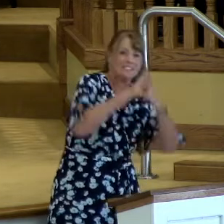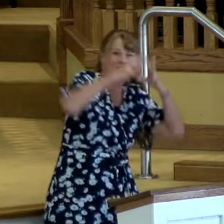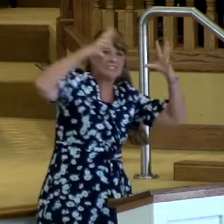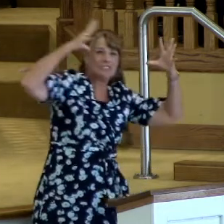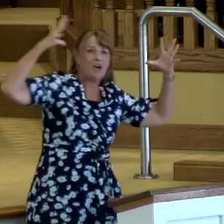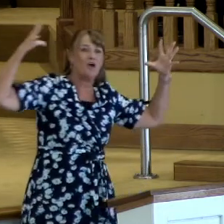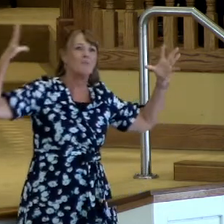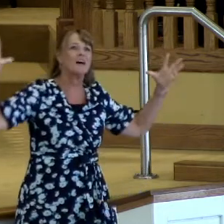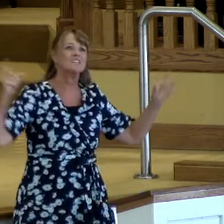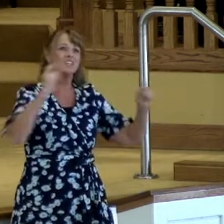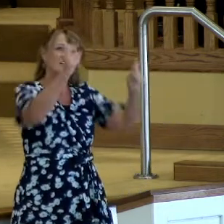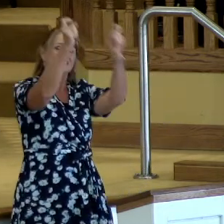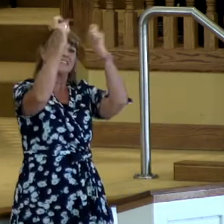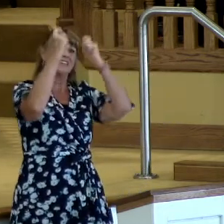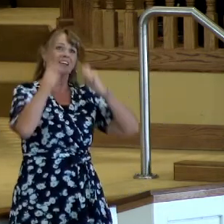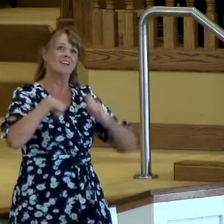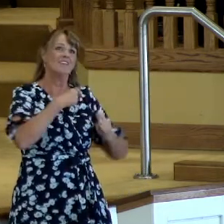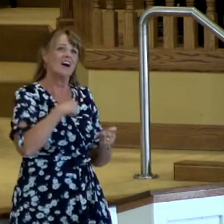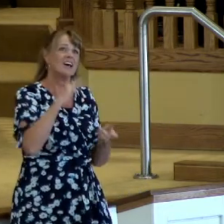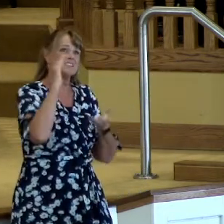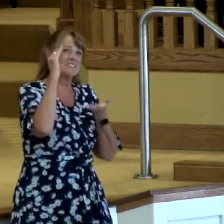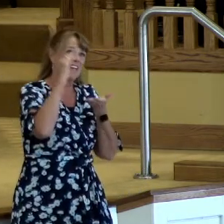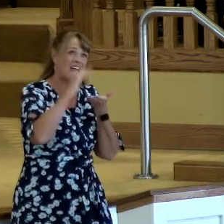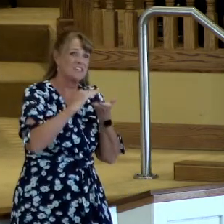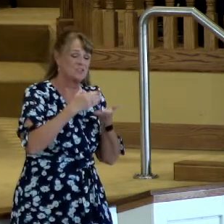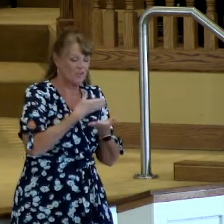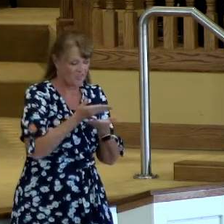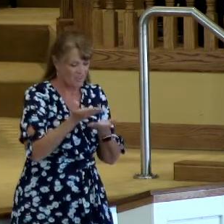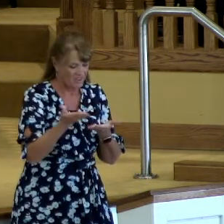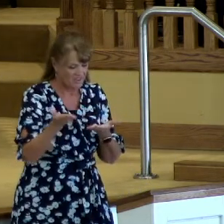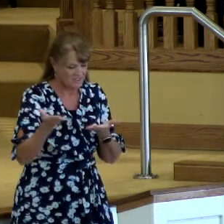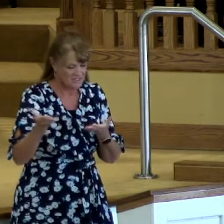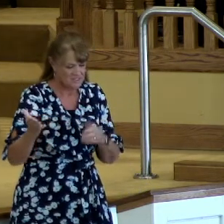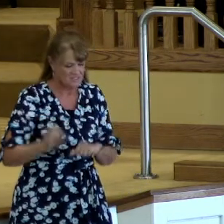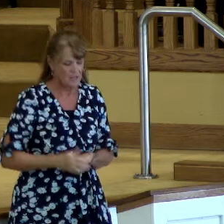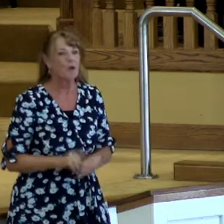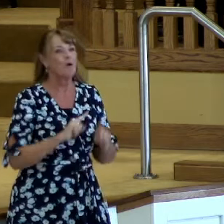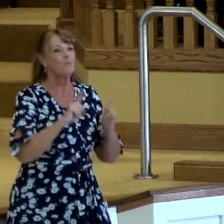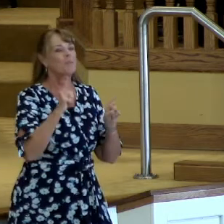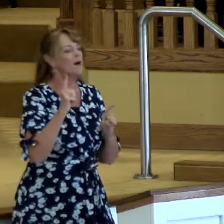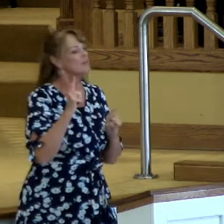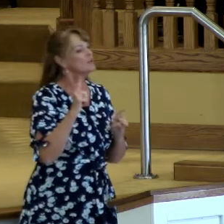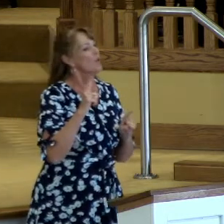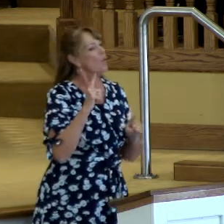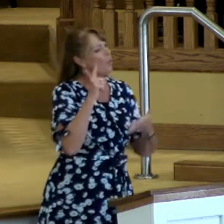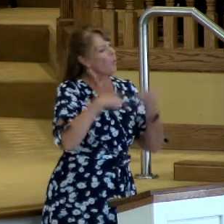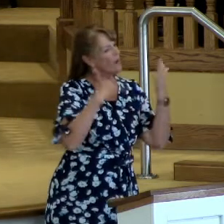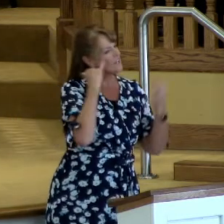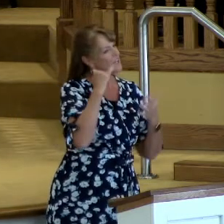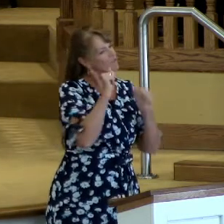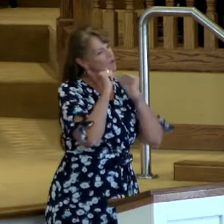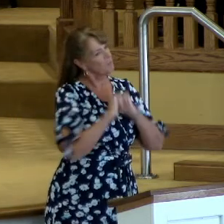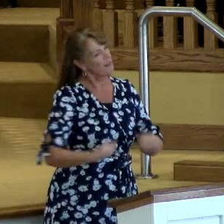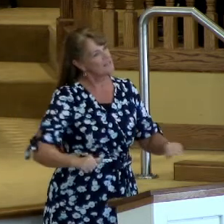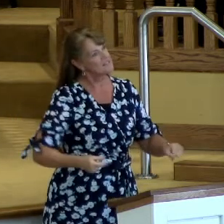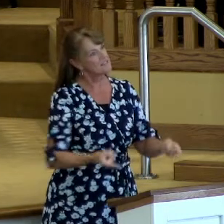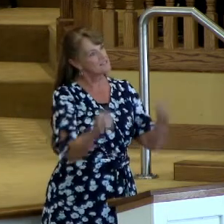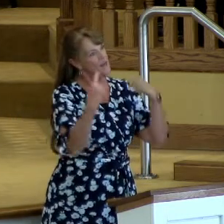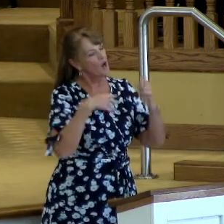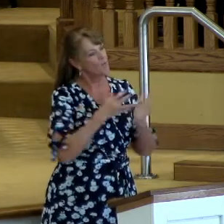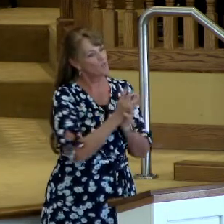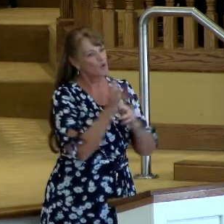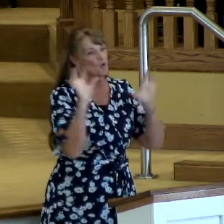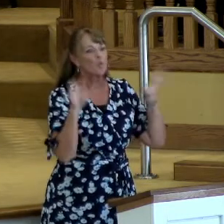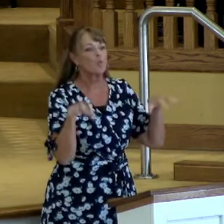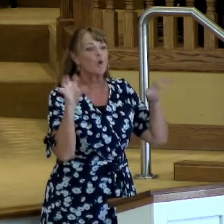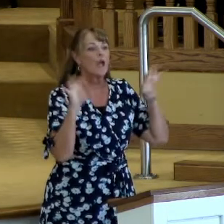much to give us lesser things. What if your blessings come through raindrops?